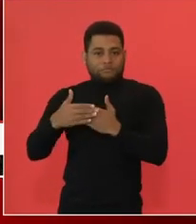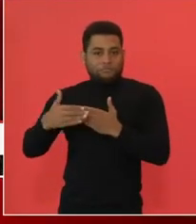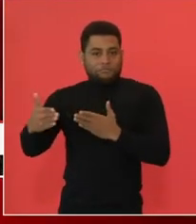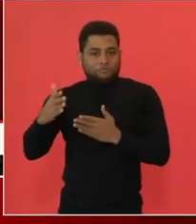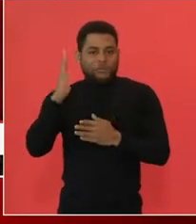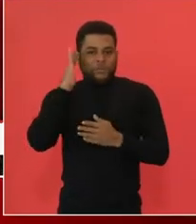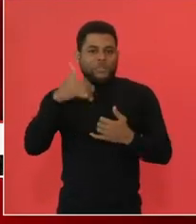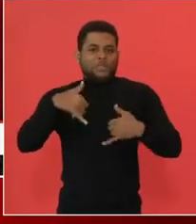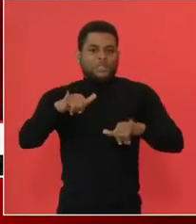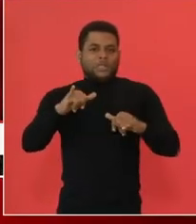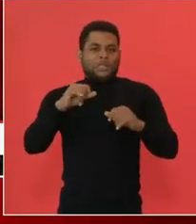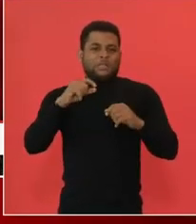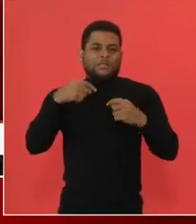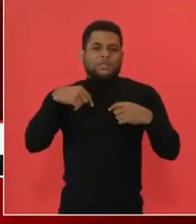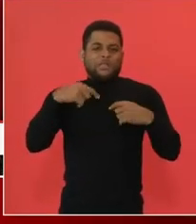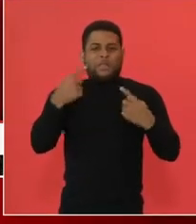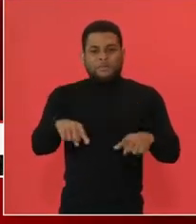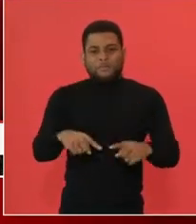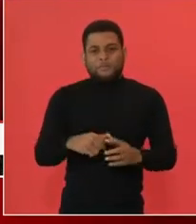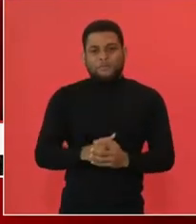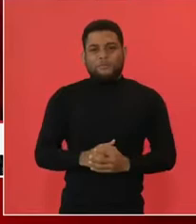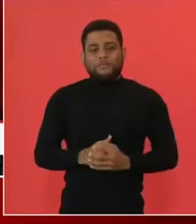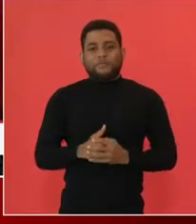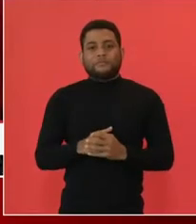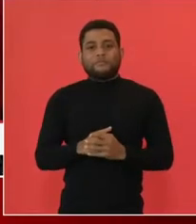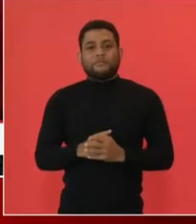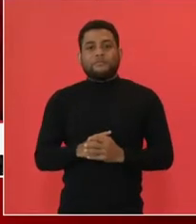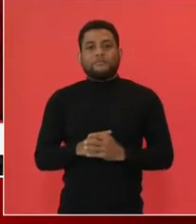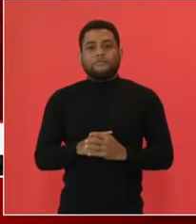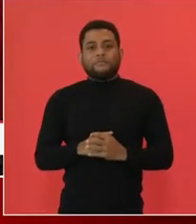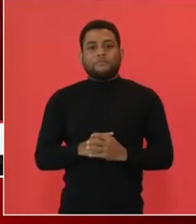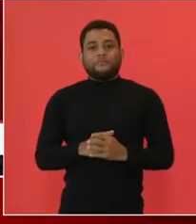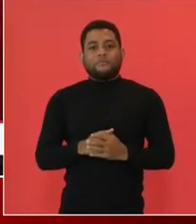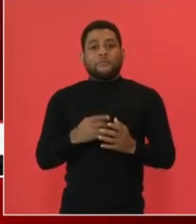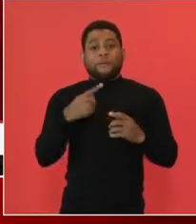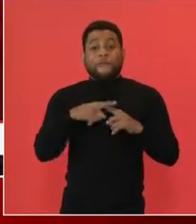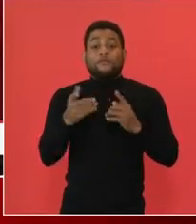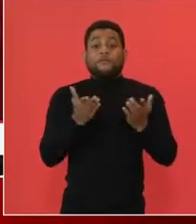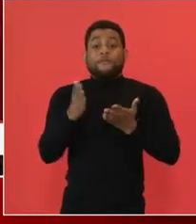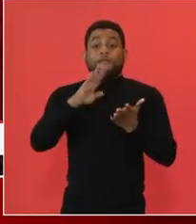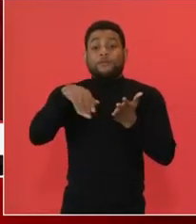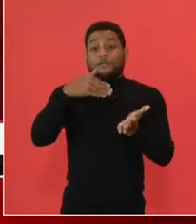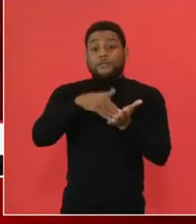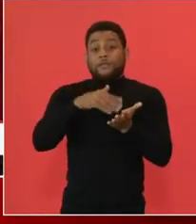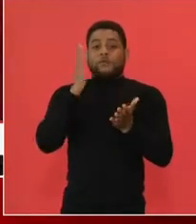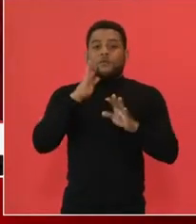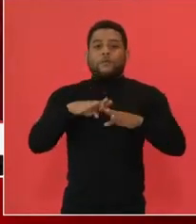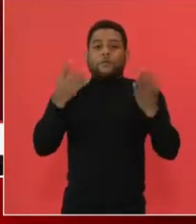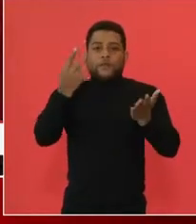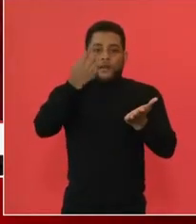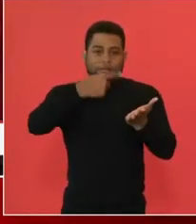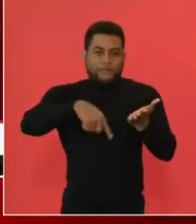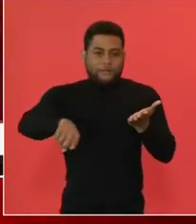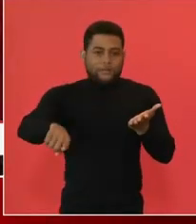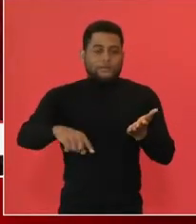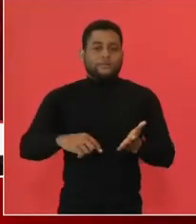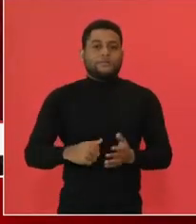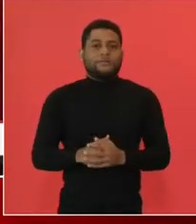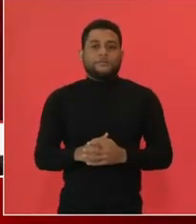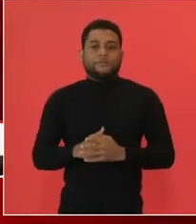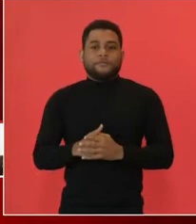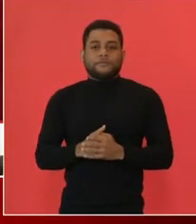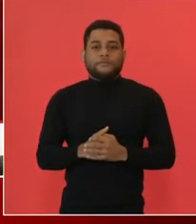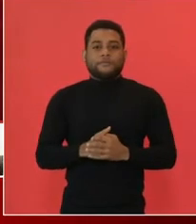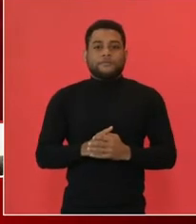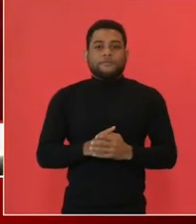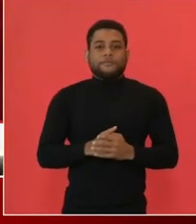next week, our service centers will be open. And then can I ask about, so you made clear pretty much the policy for